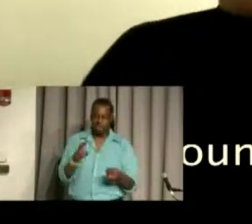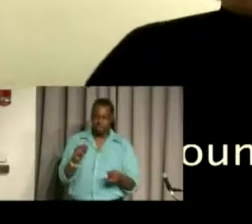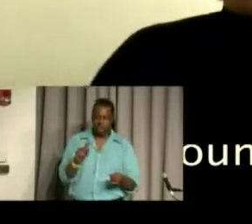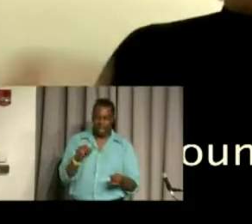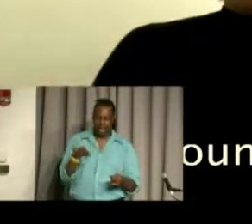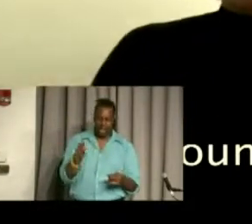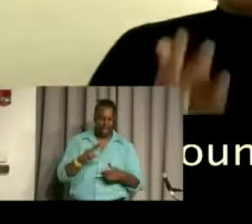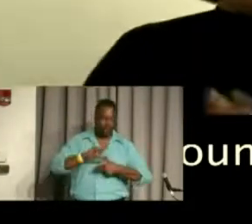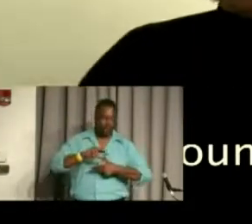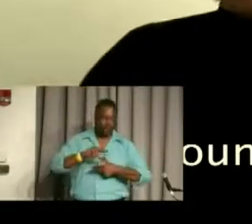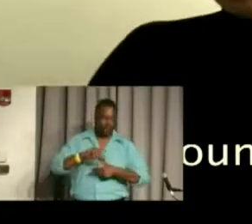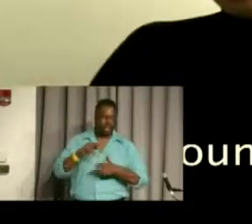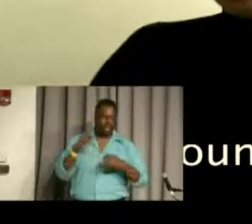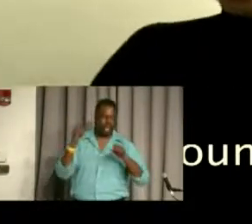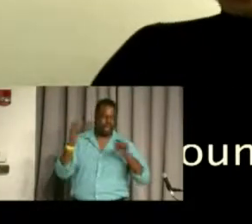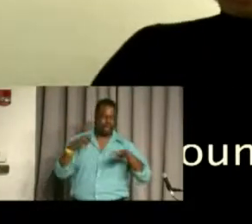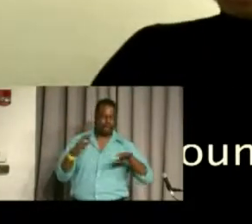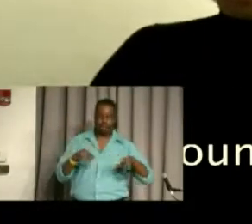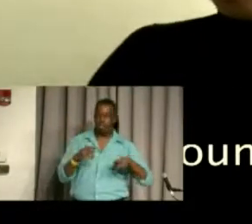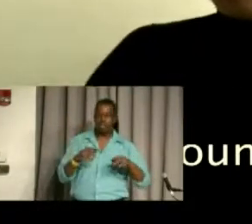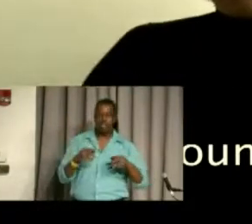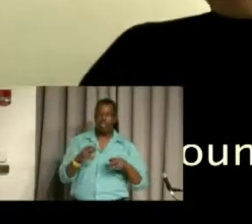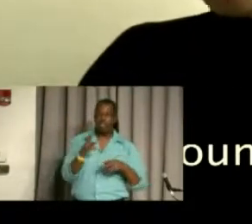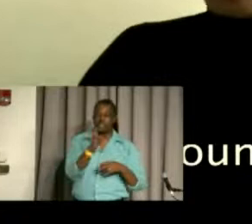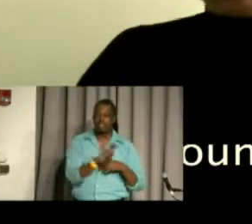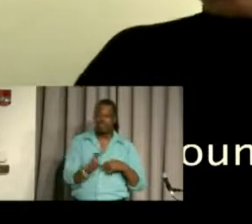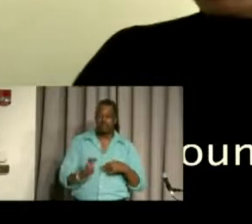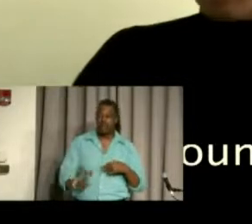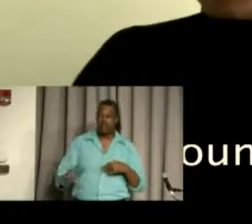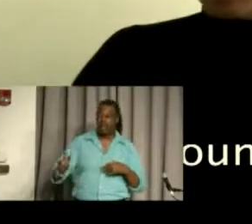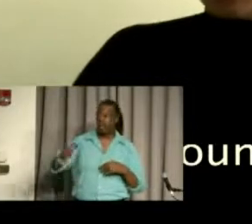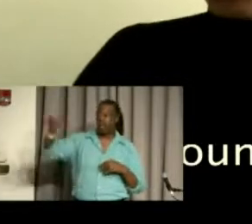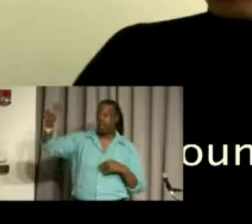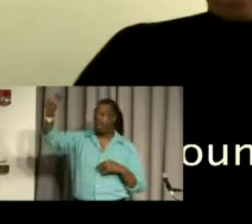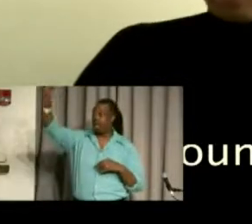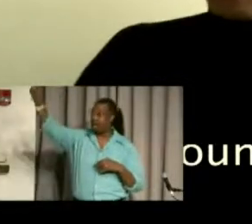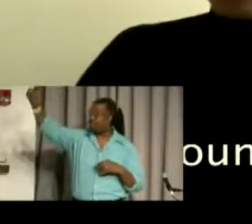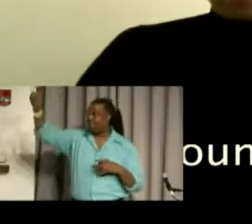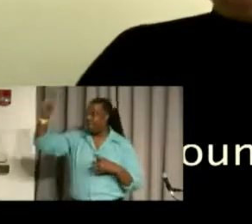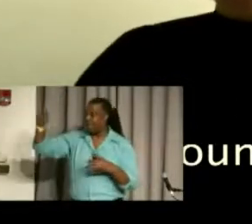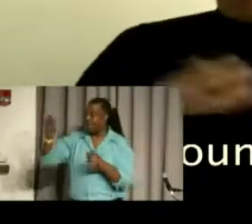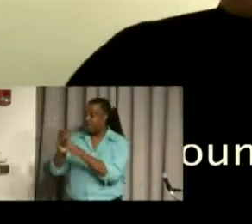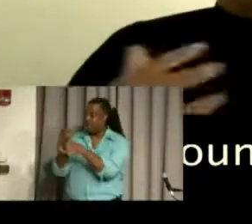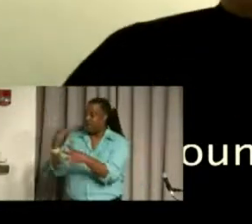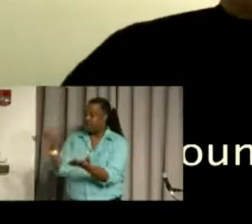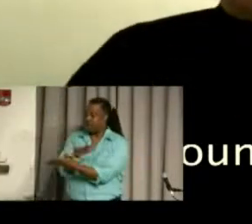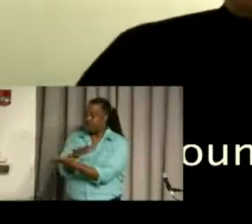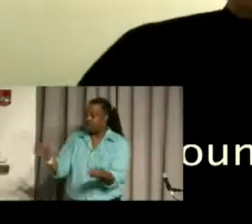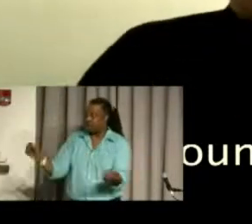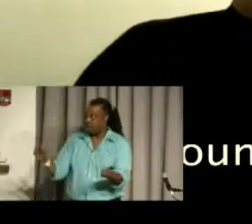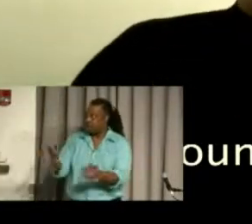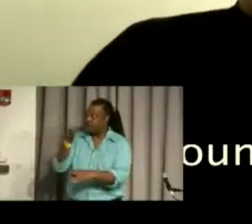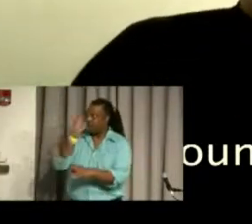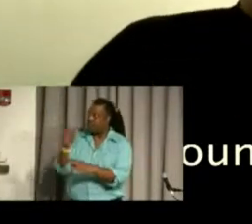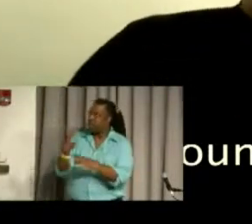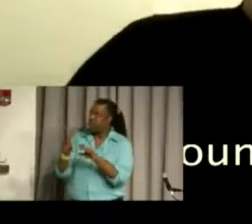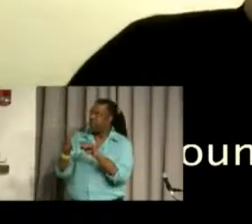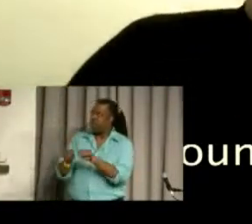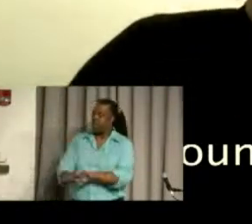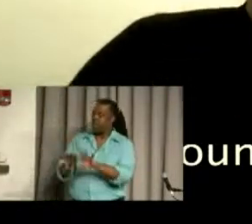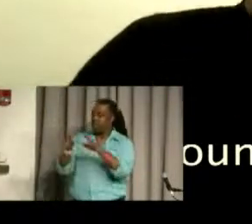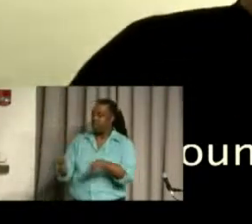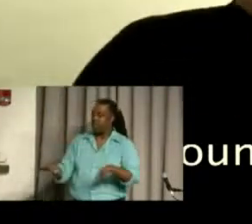storm surges travel up these oil and gas access and navigational canals, directly flooding coastal